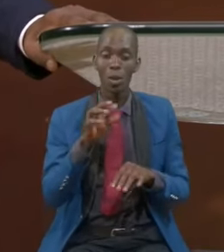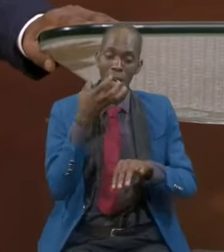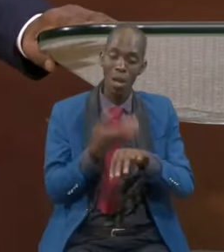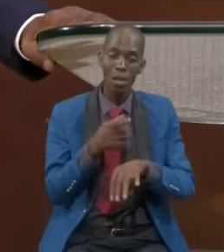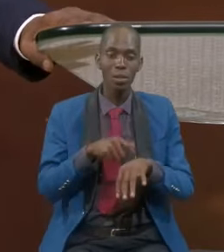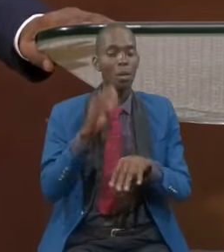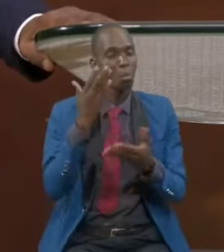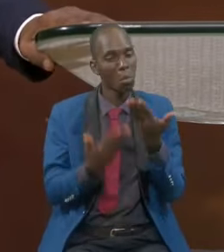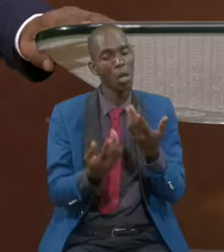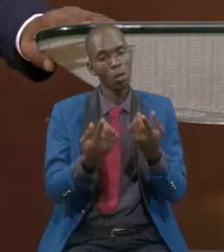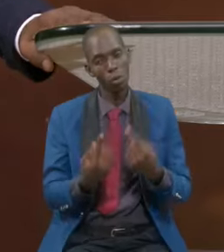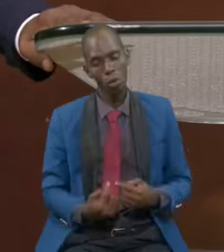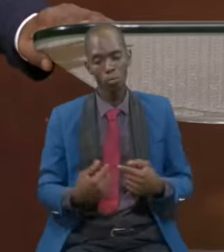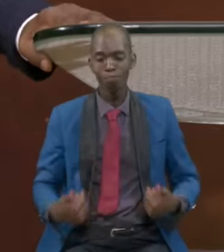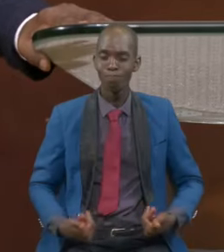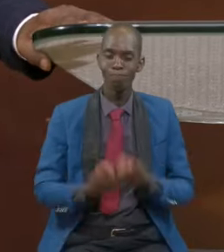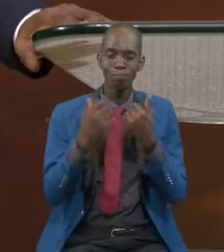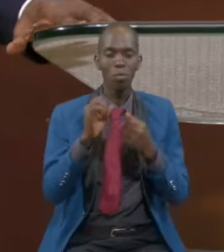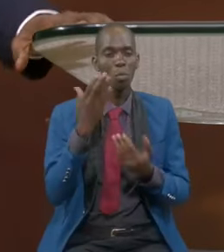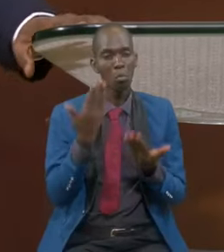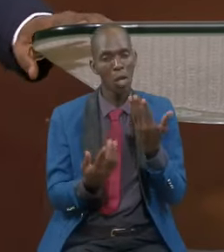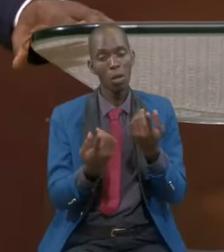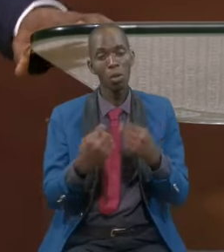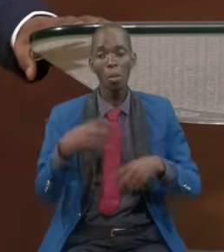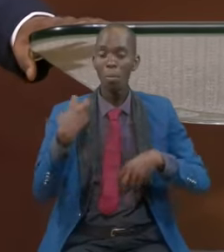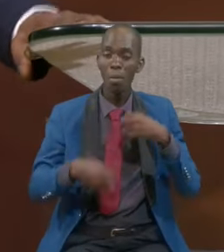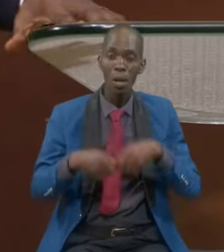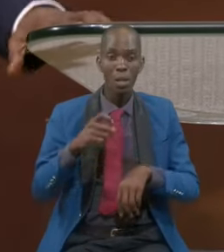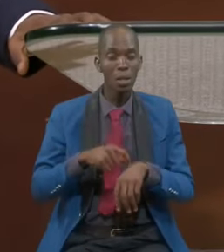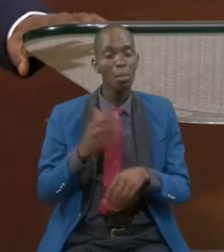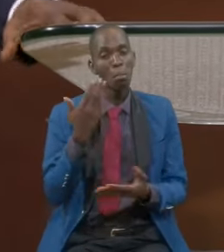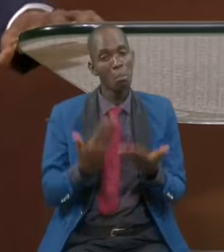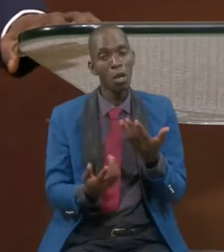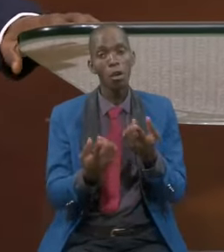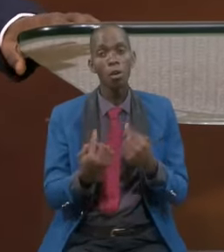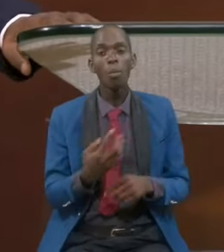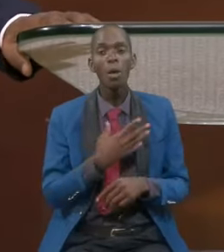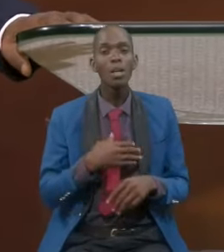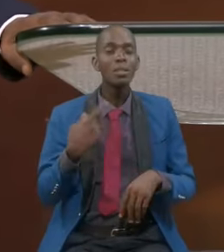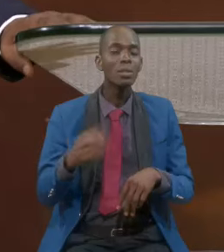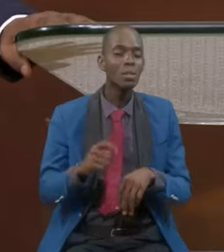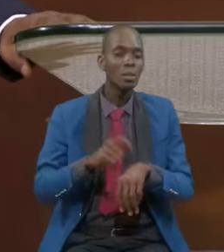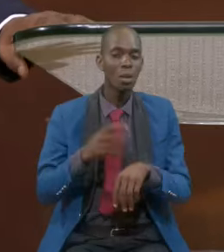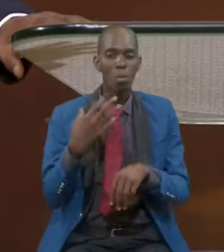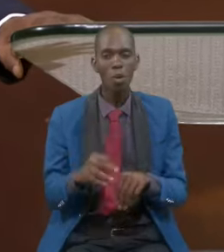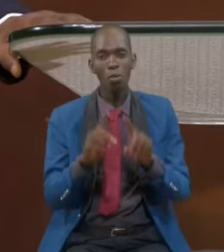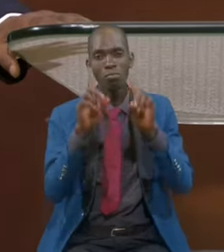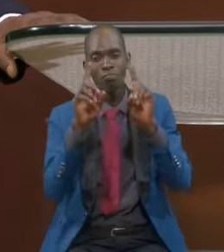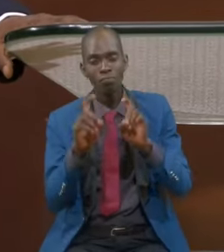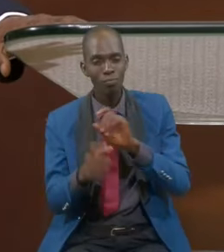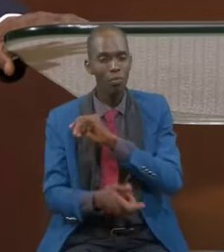Challenges might come. Tough times might come. And times of temptation, trial,